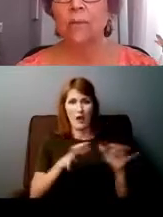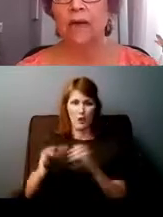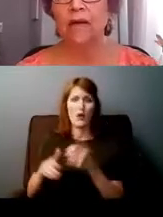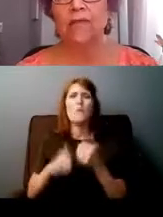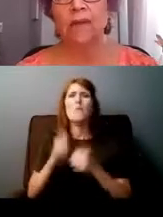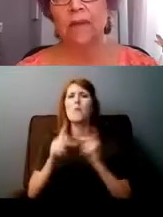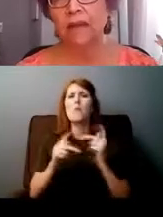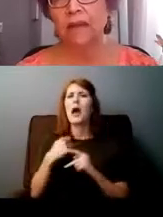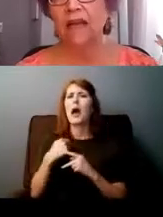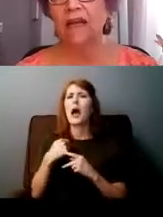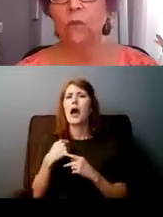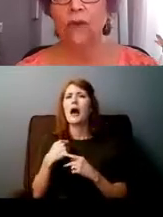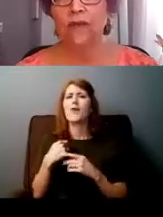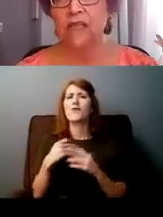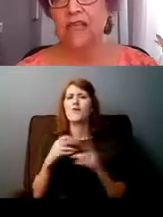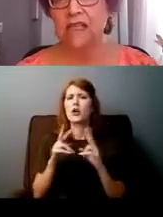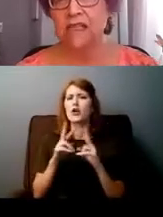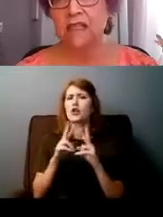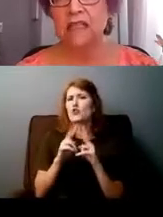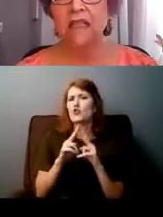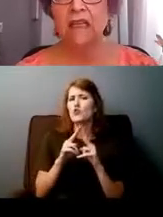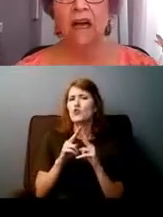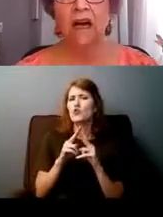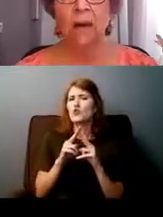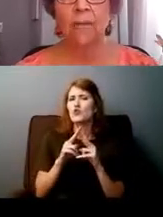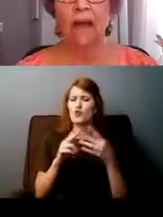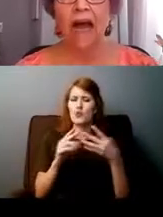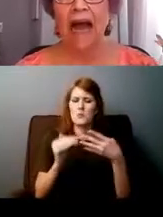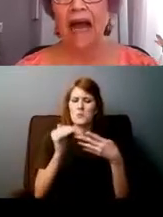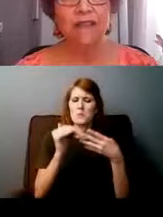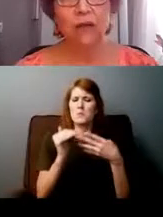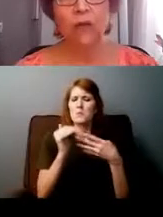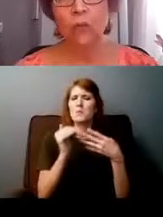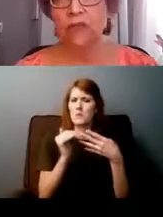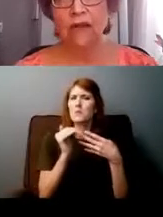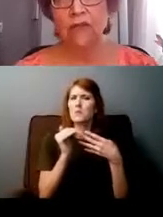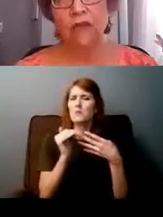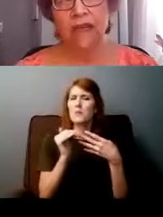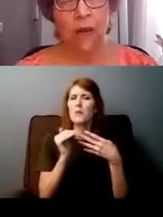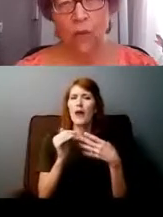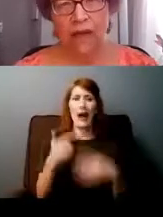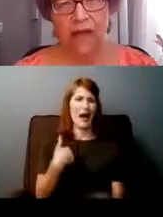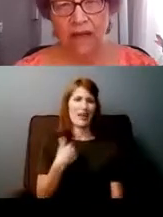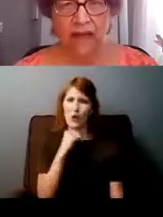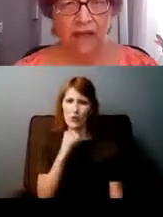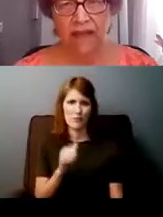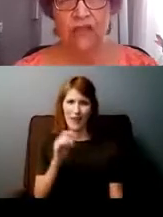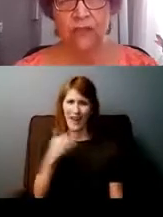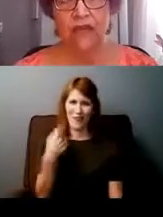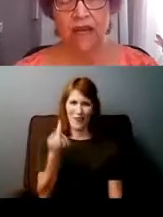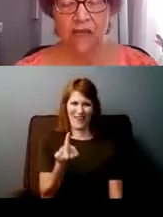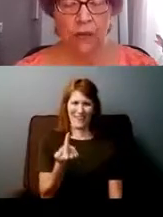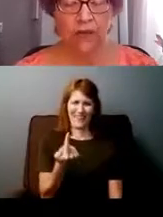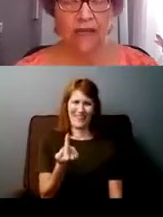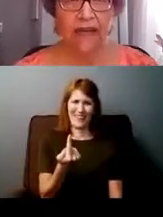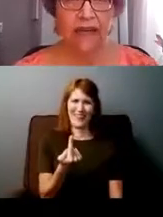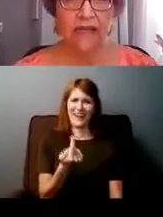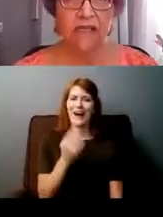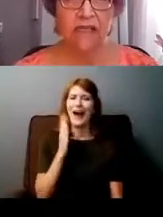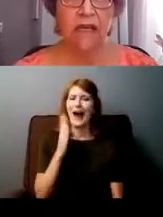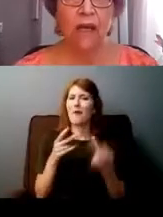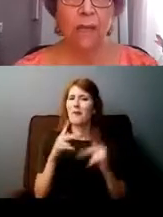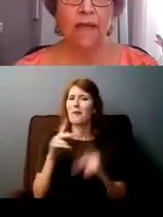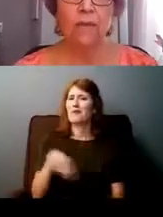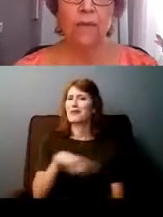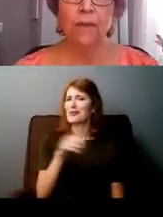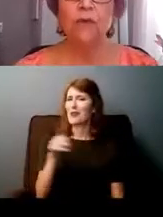that are above the midline when they're tested. I don't. I've only got one, and I'll let you guess what that